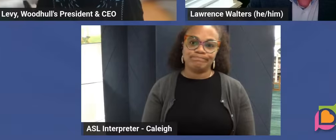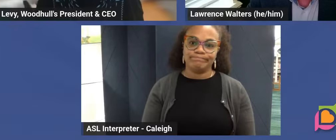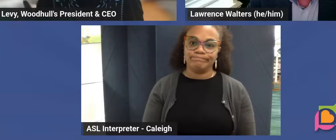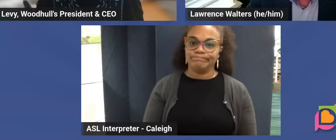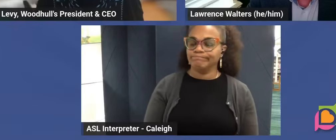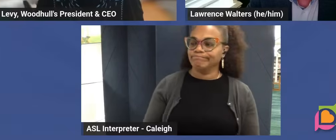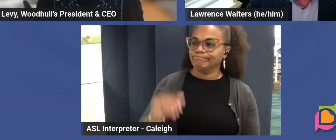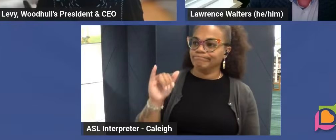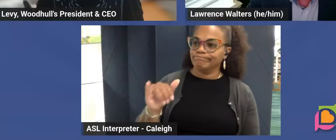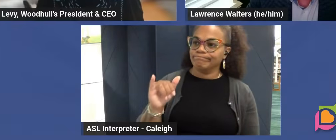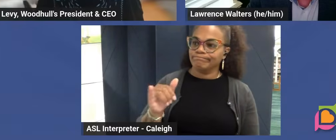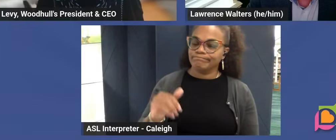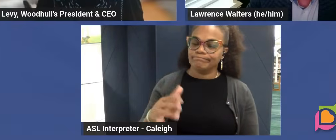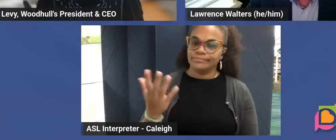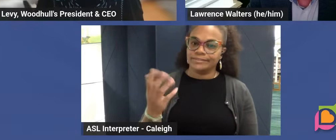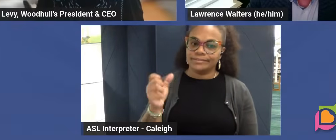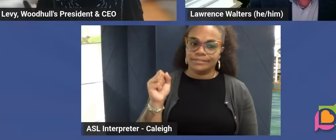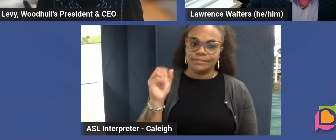So